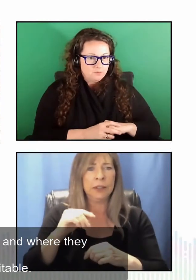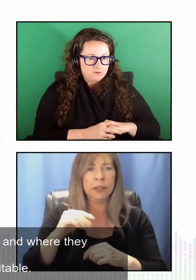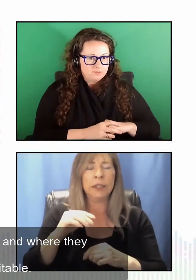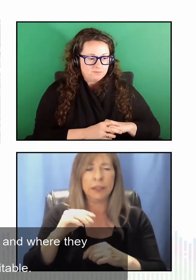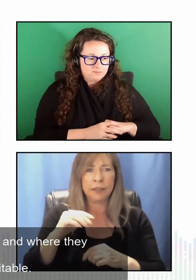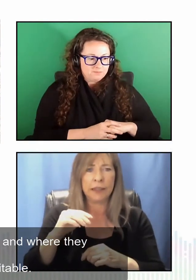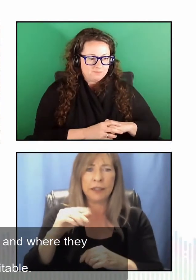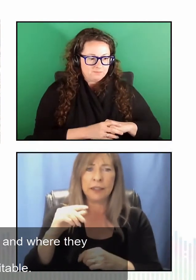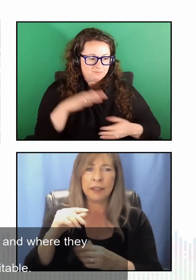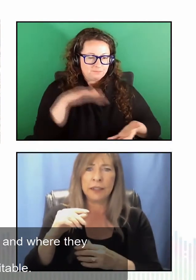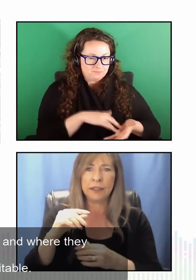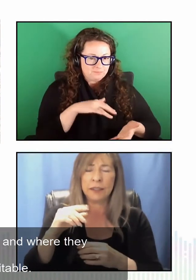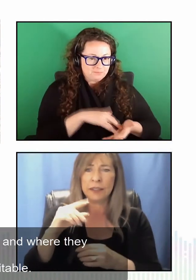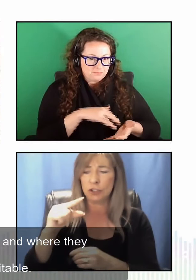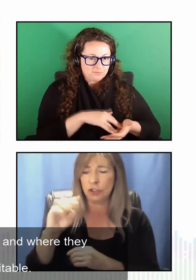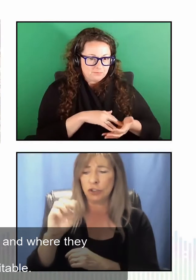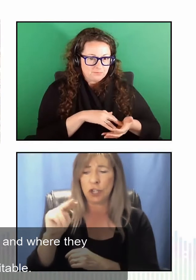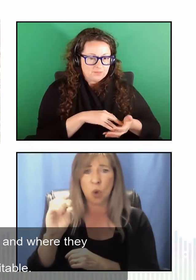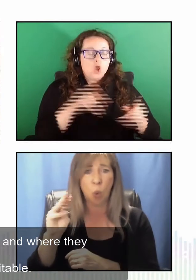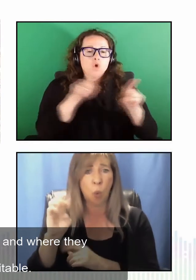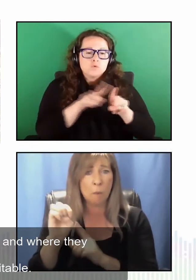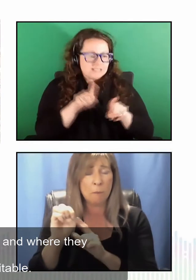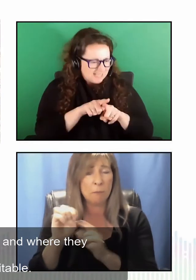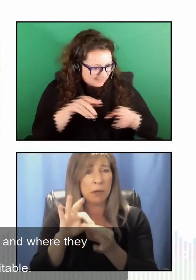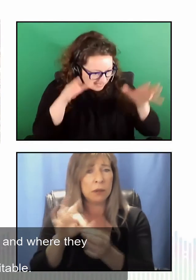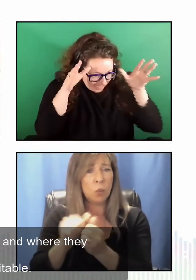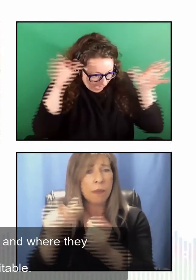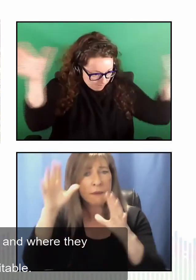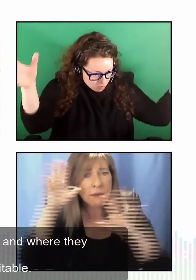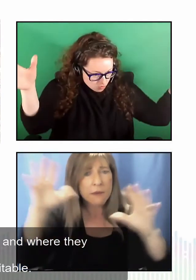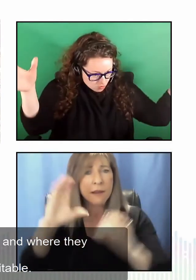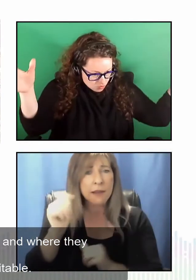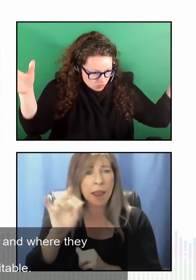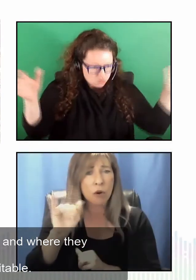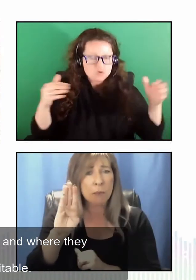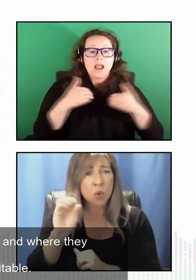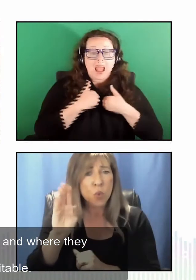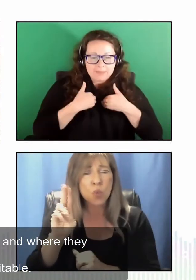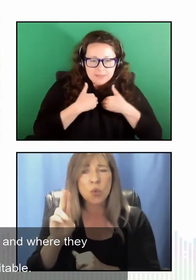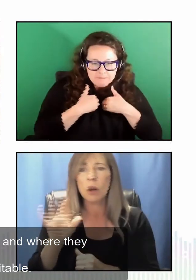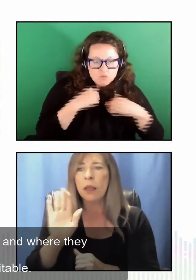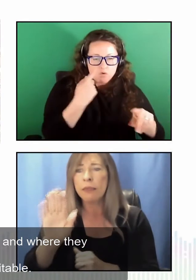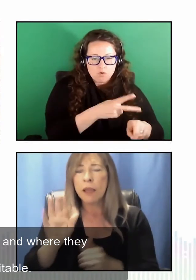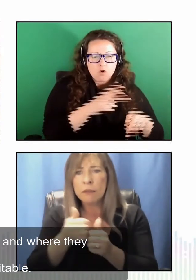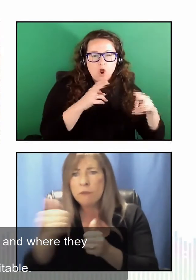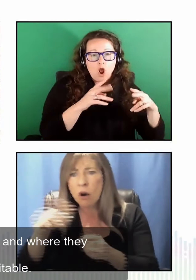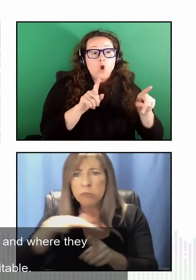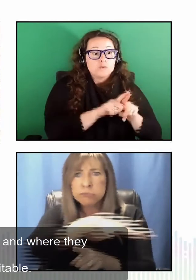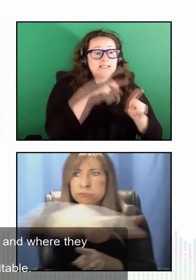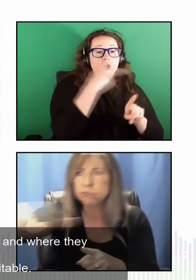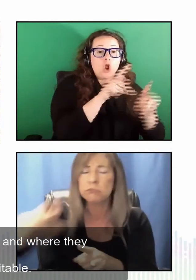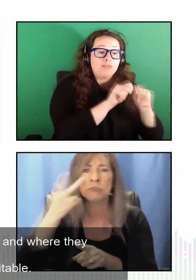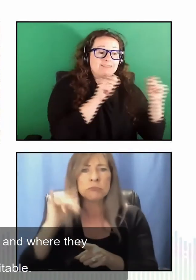genome of the caribou, as well as their range and where they travel and what their habitat is